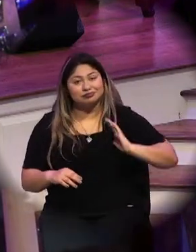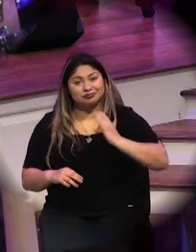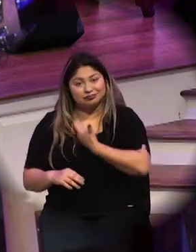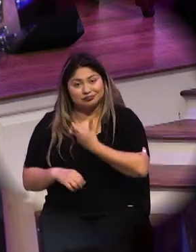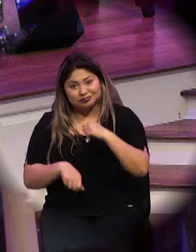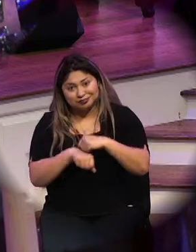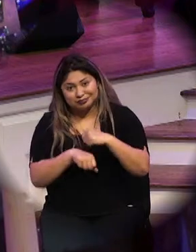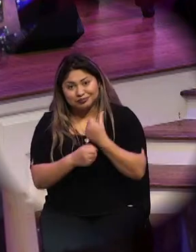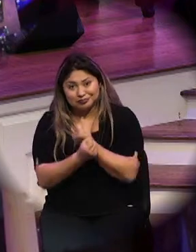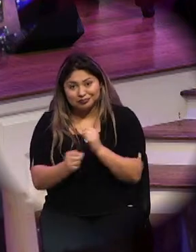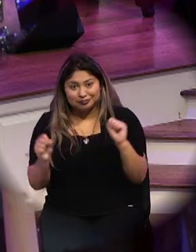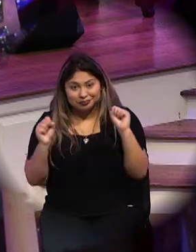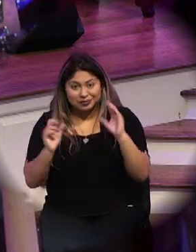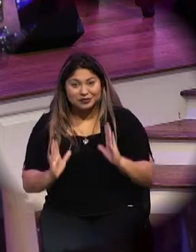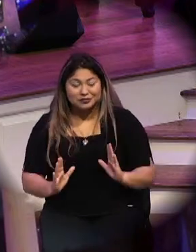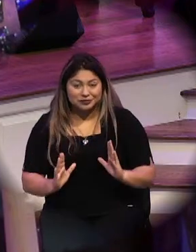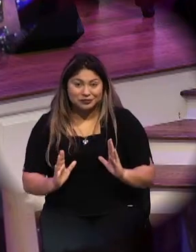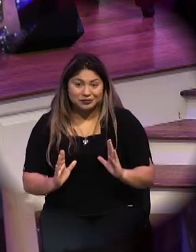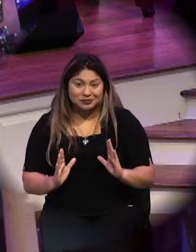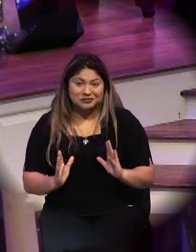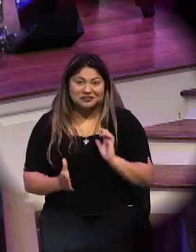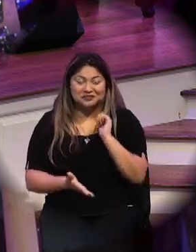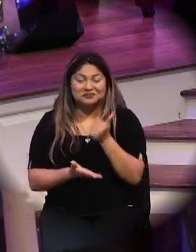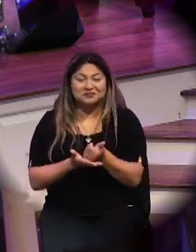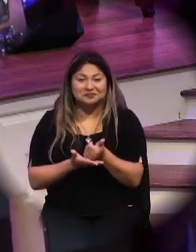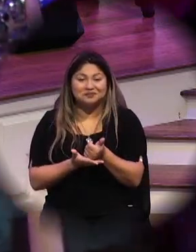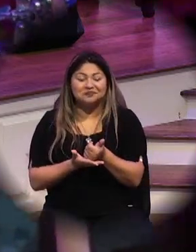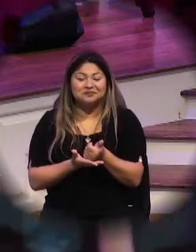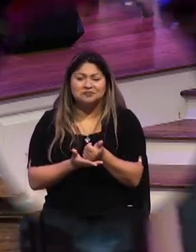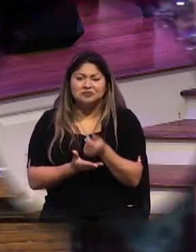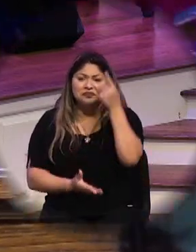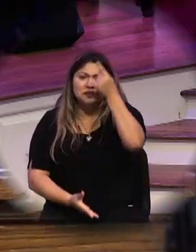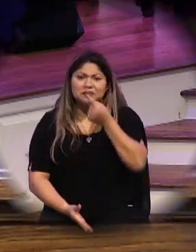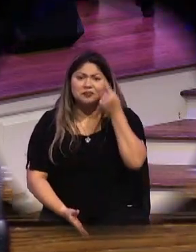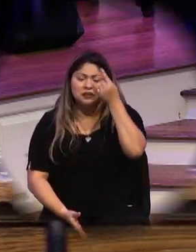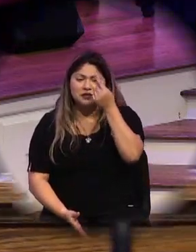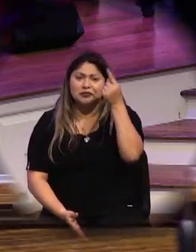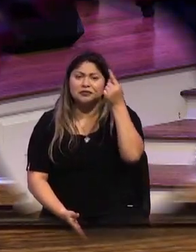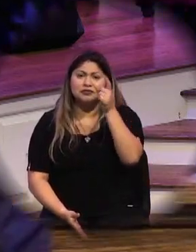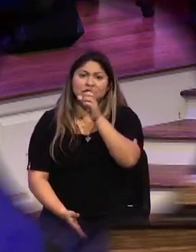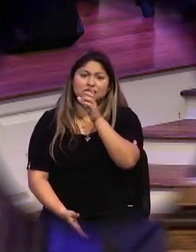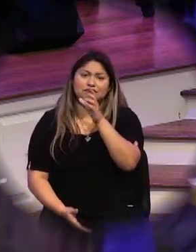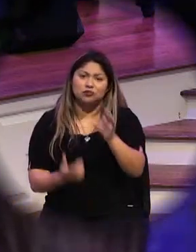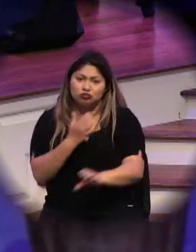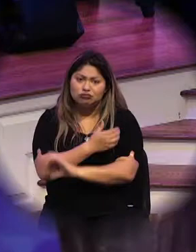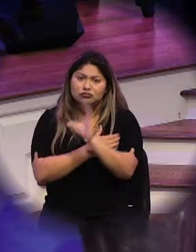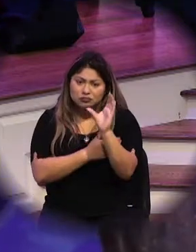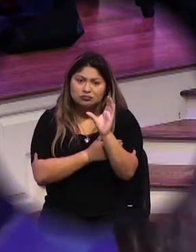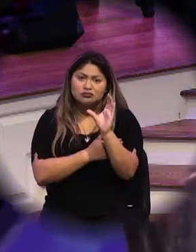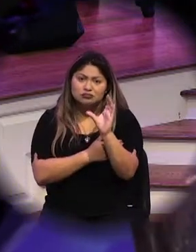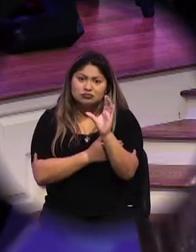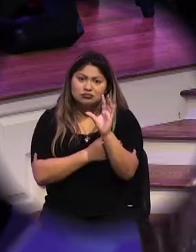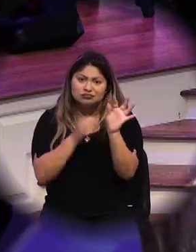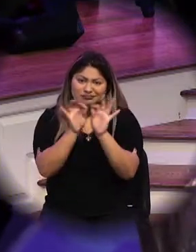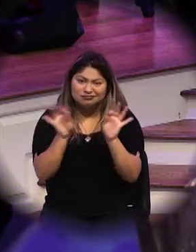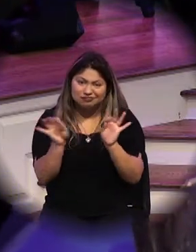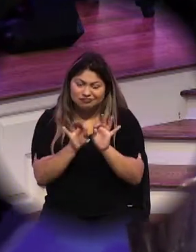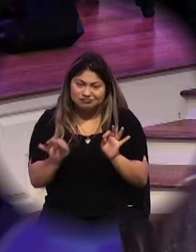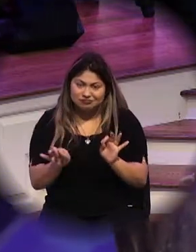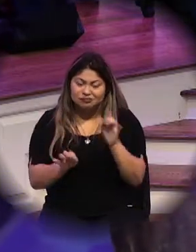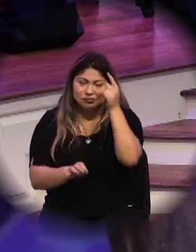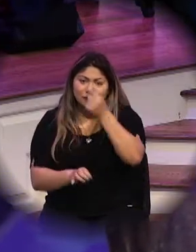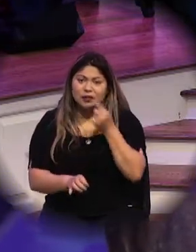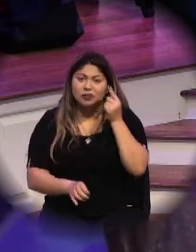redeemer. Amen. When we think of Christmas passages, we tend to think of those passages in the beginning of Luke's gospel